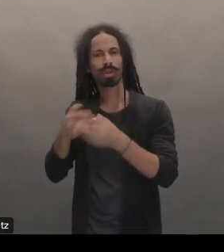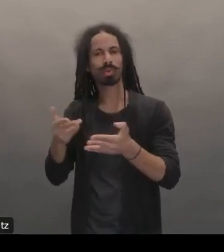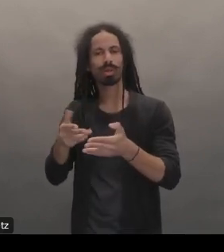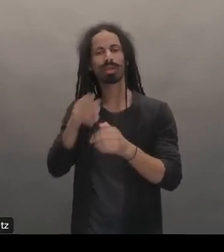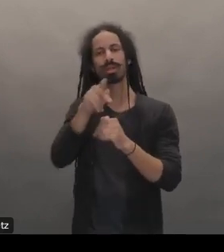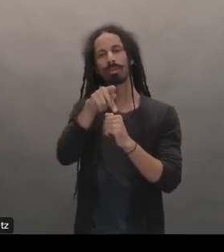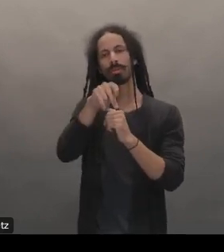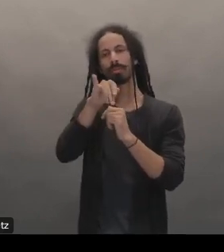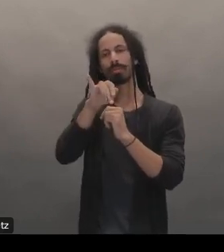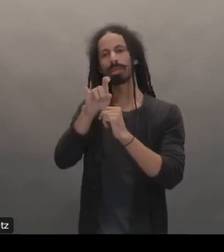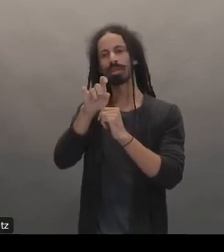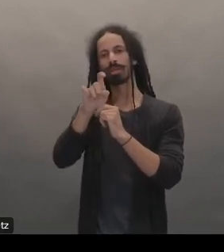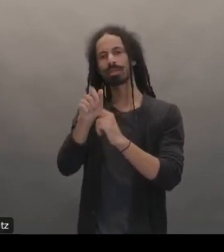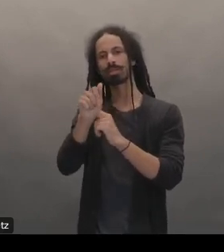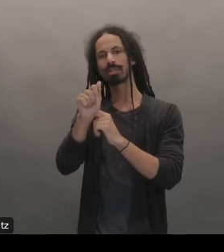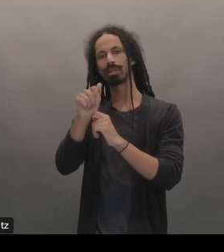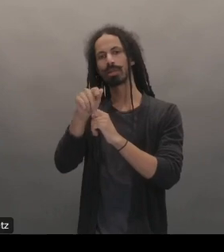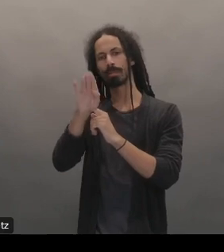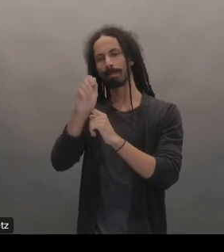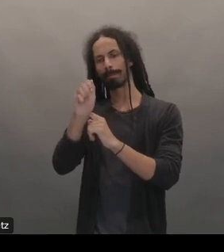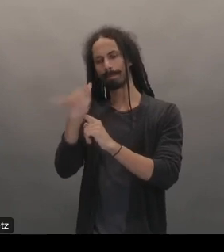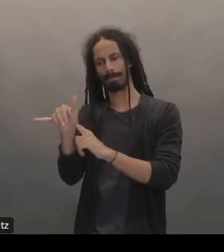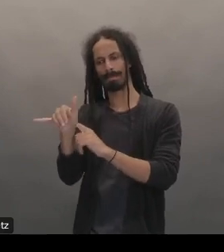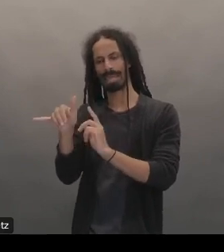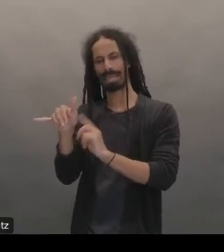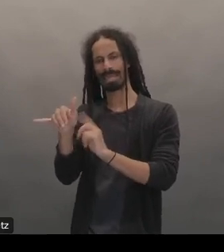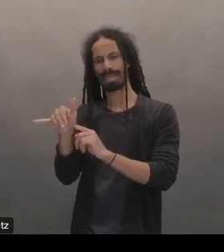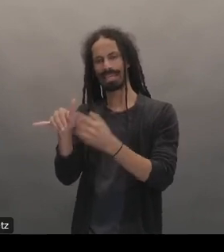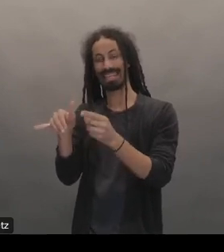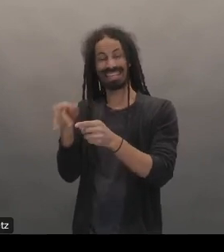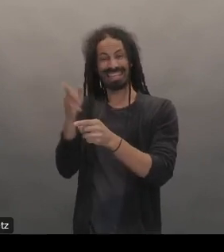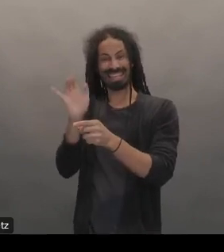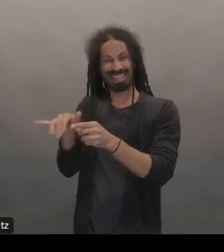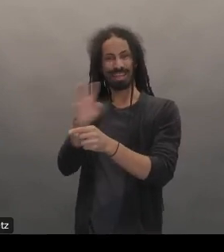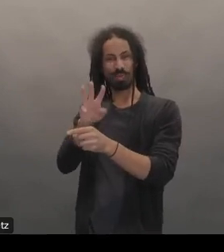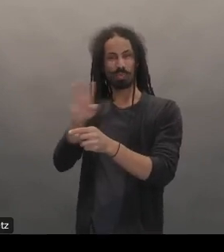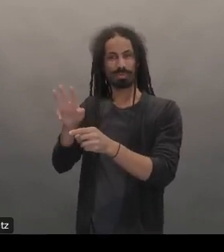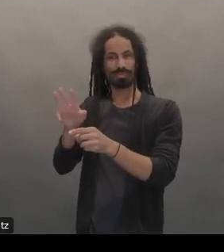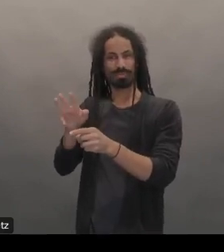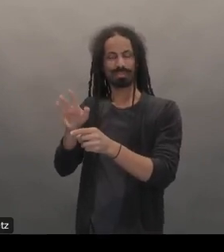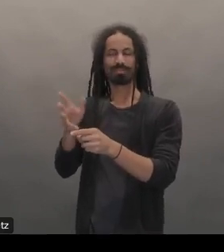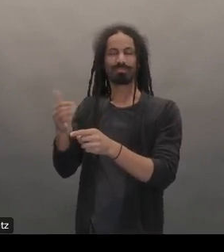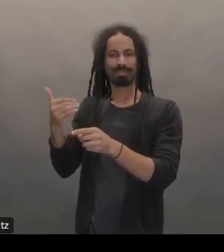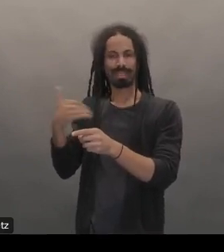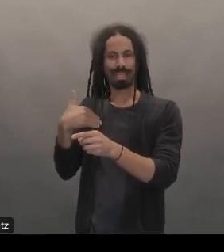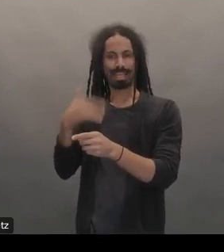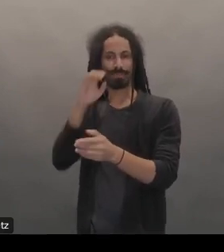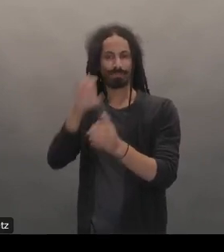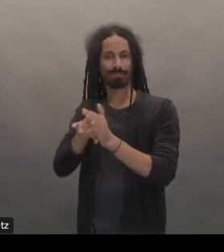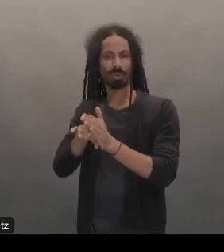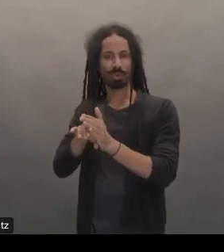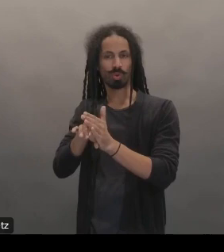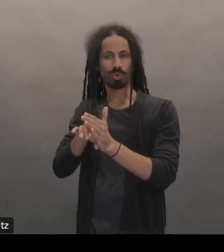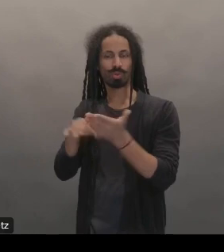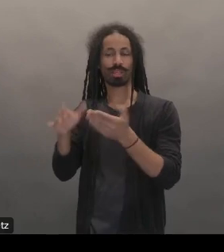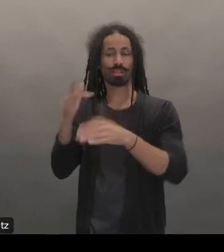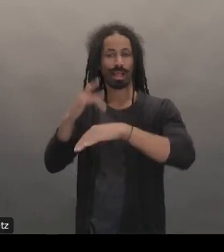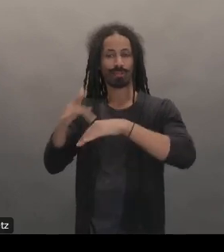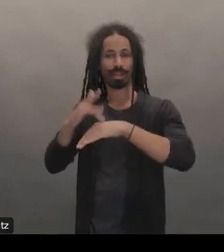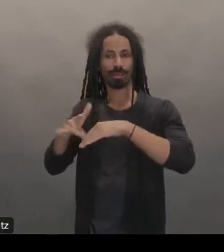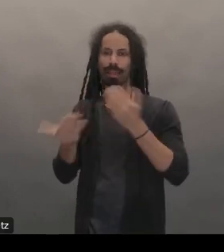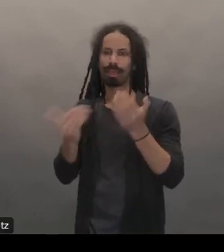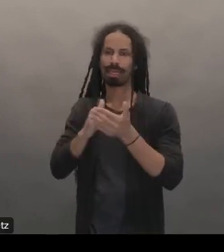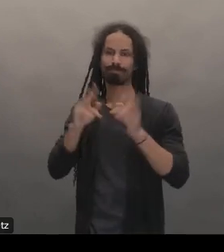And Pixabay very specifically has images that are available, again, for